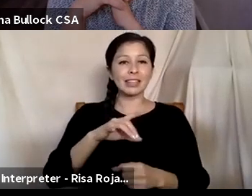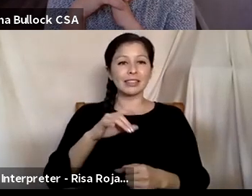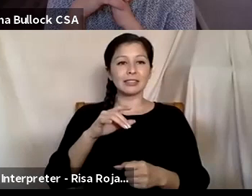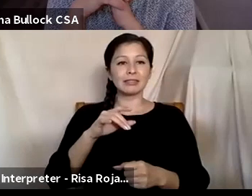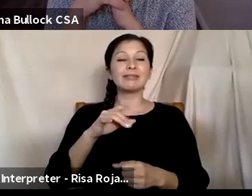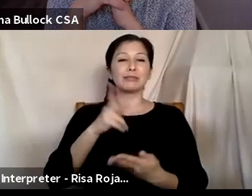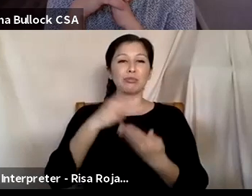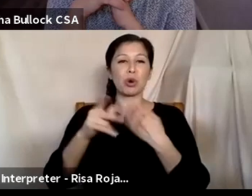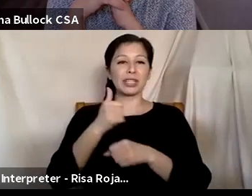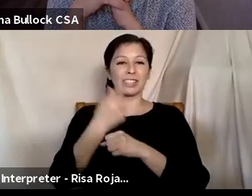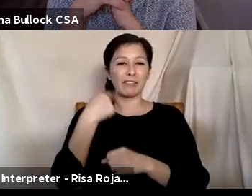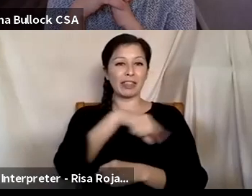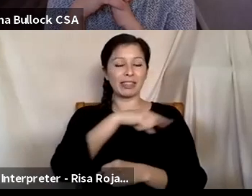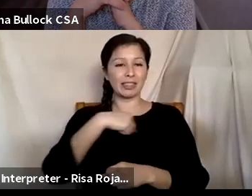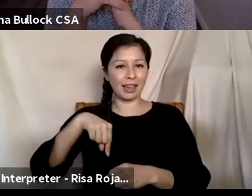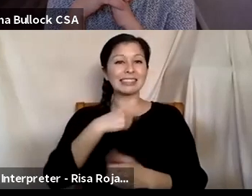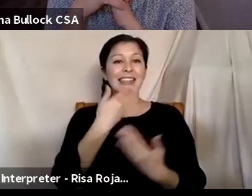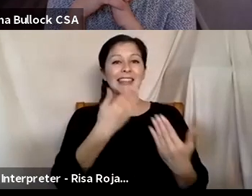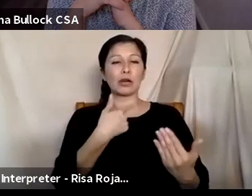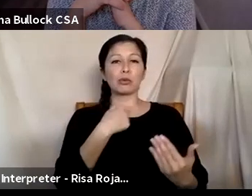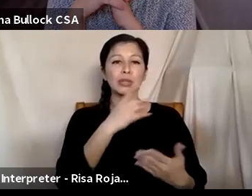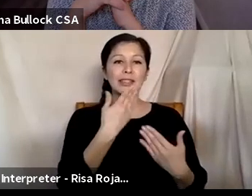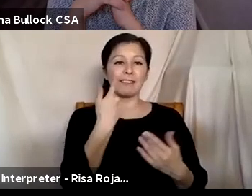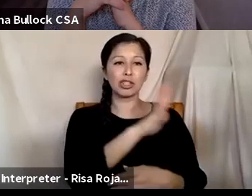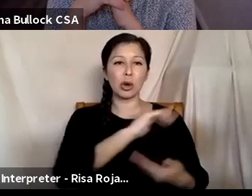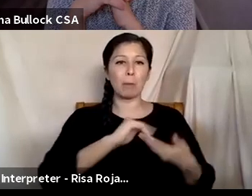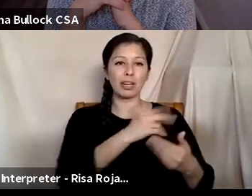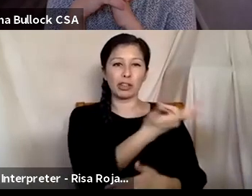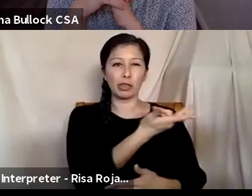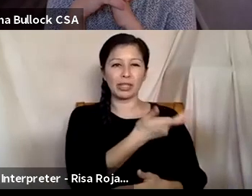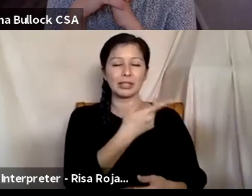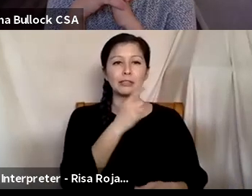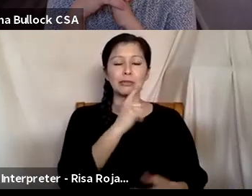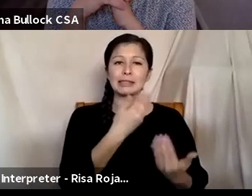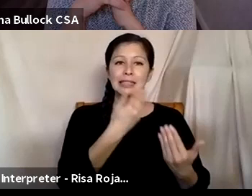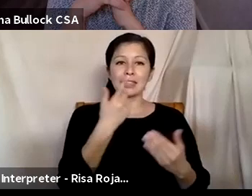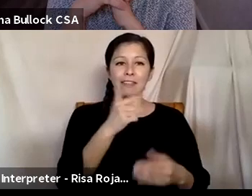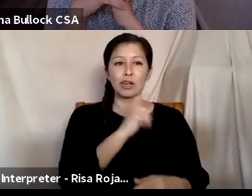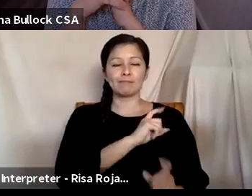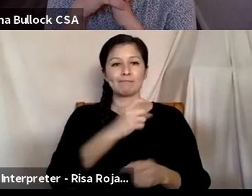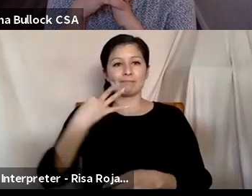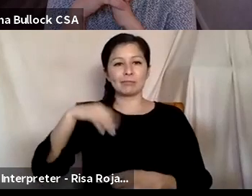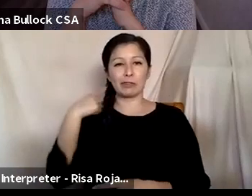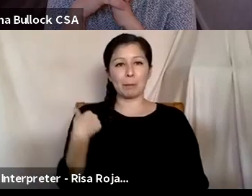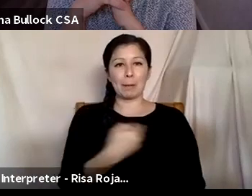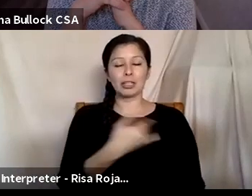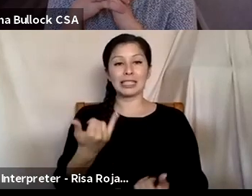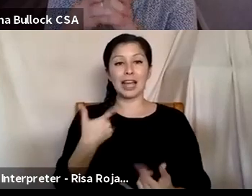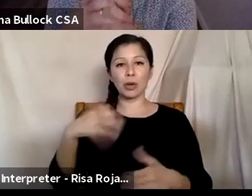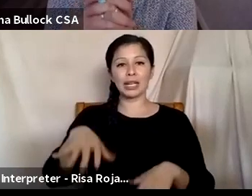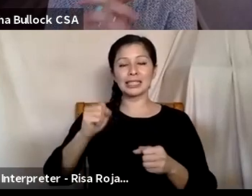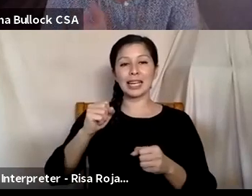together. So thank you. We're very grateful for your partnership, very meaningful to our members. I also want to just take a moment to